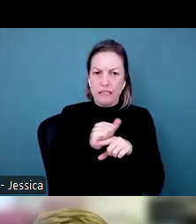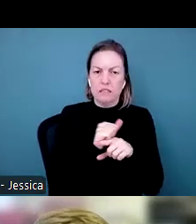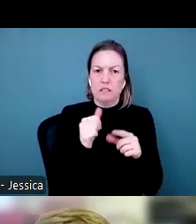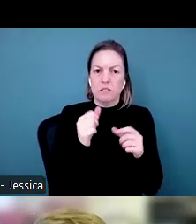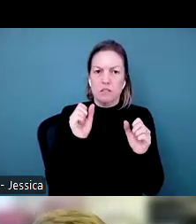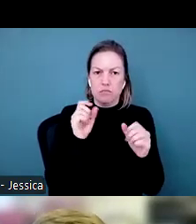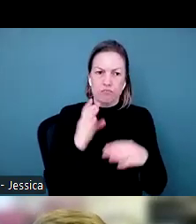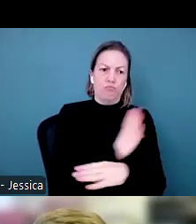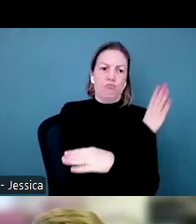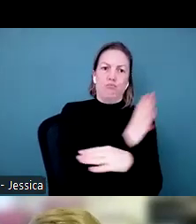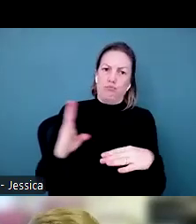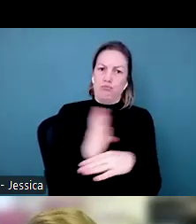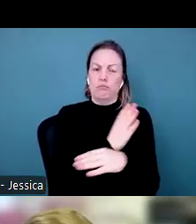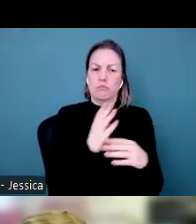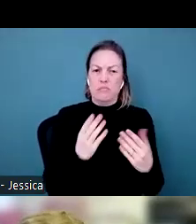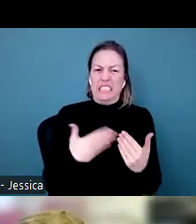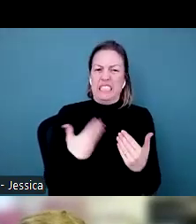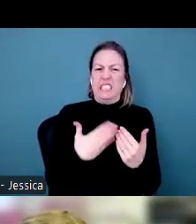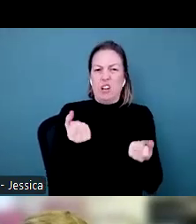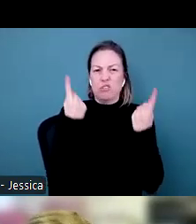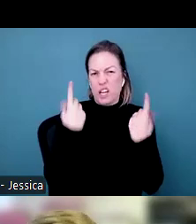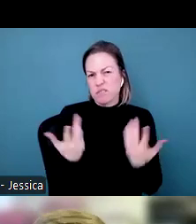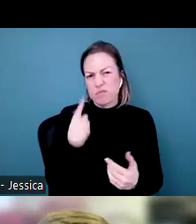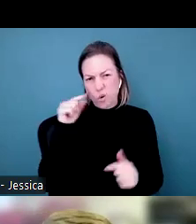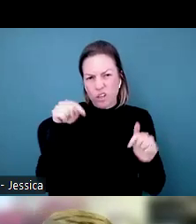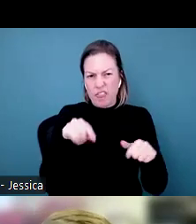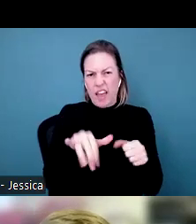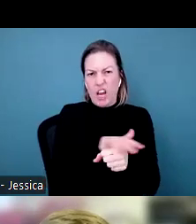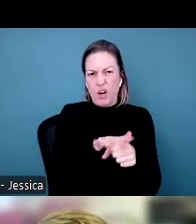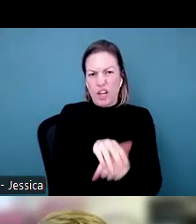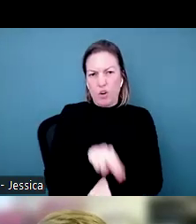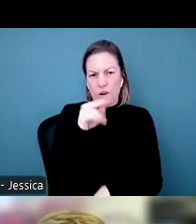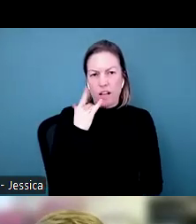our materials made sense for Northern California. Next slide.